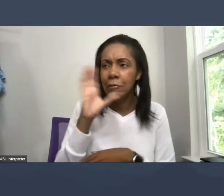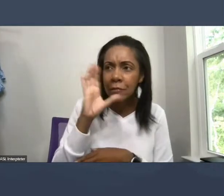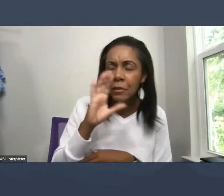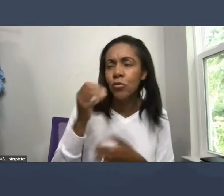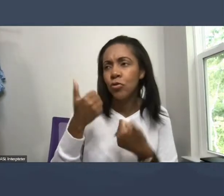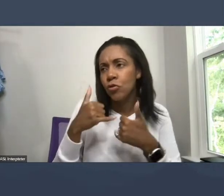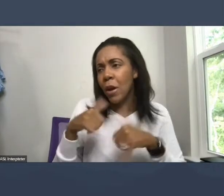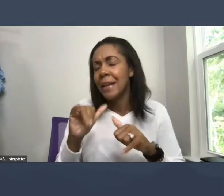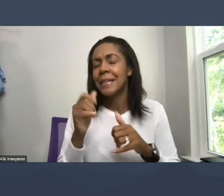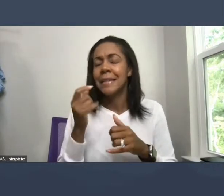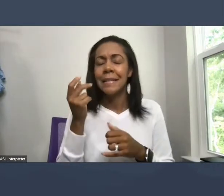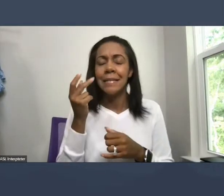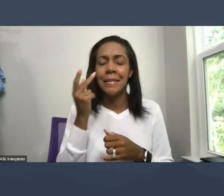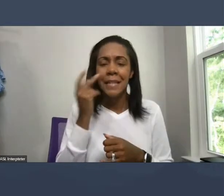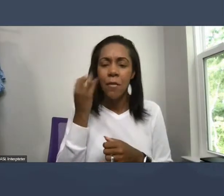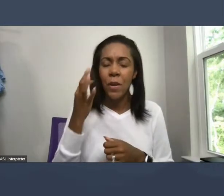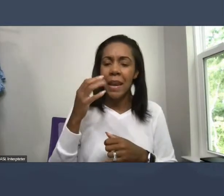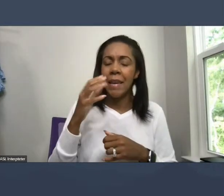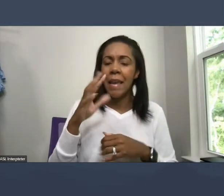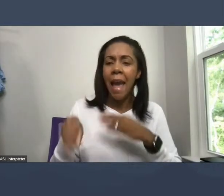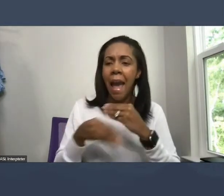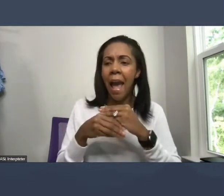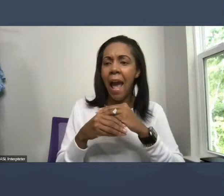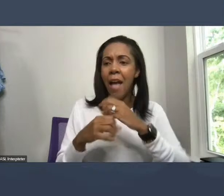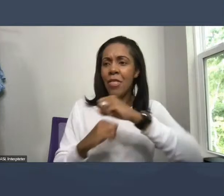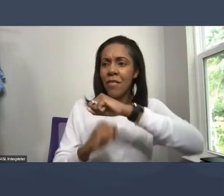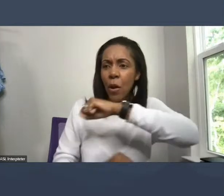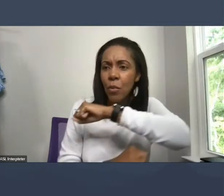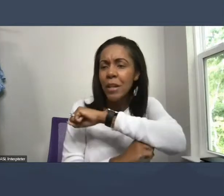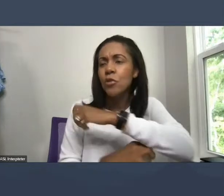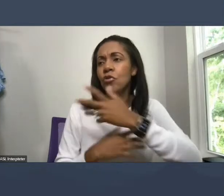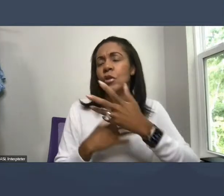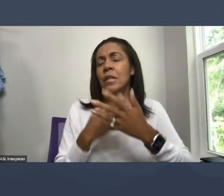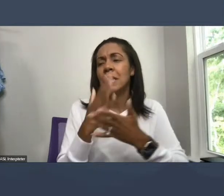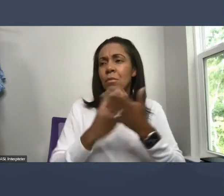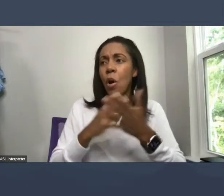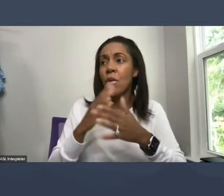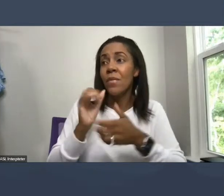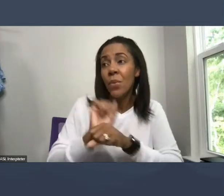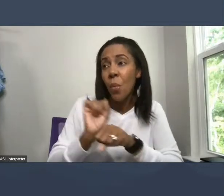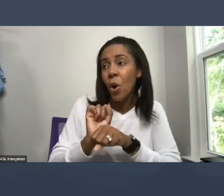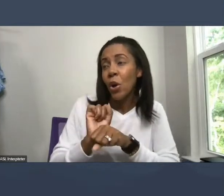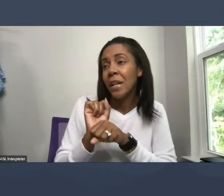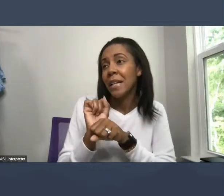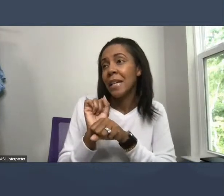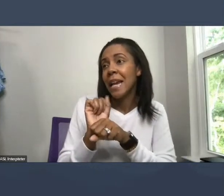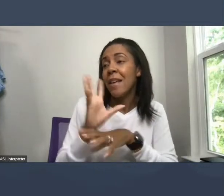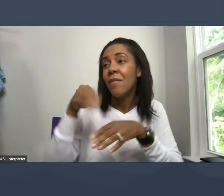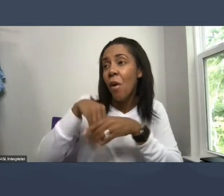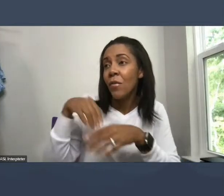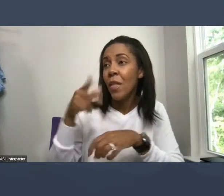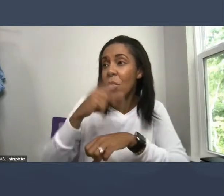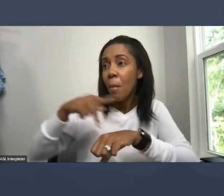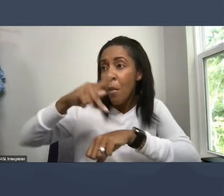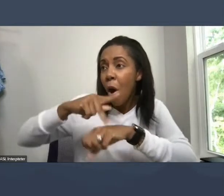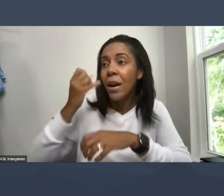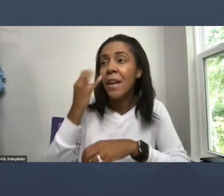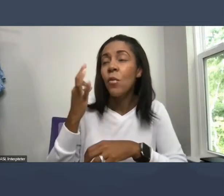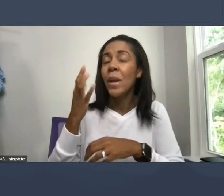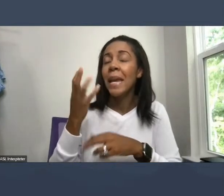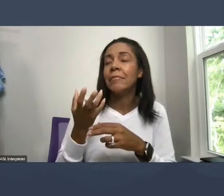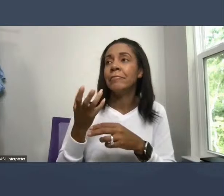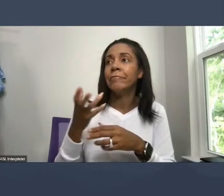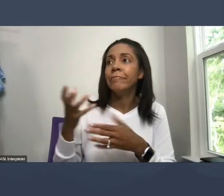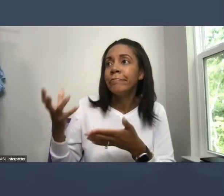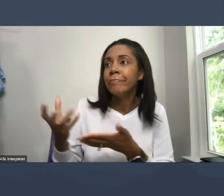foundations in the first, as part of the work we do in the park, and then see if we can raise the additional